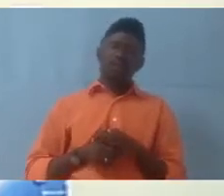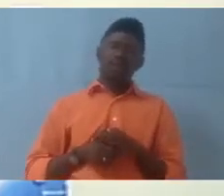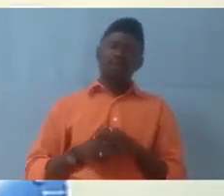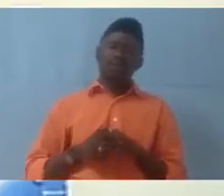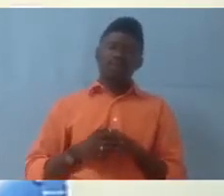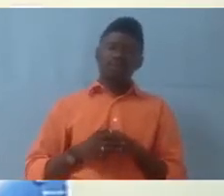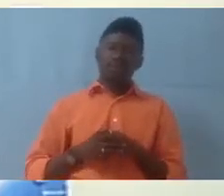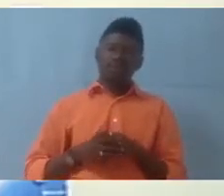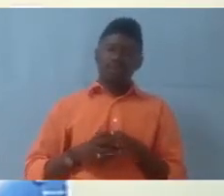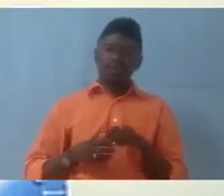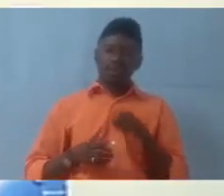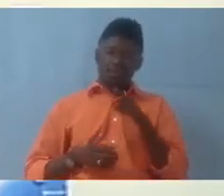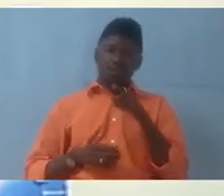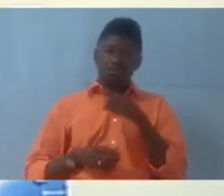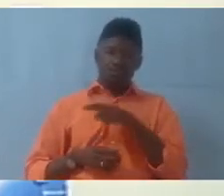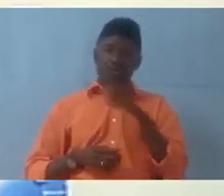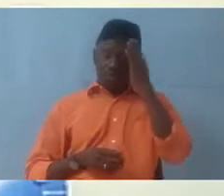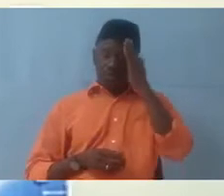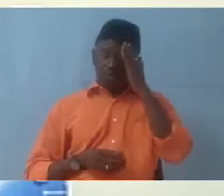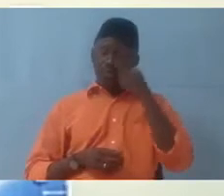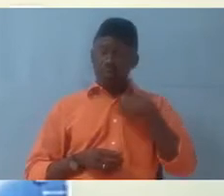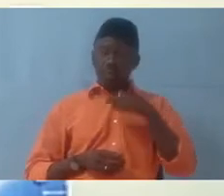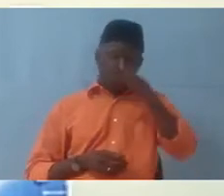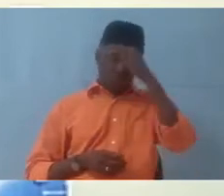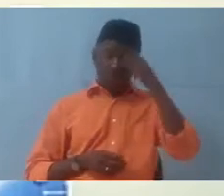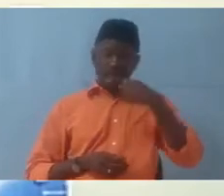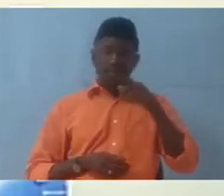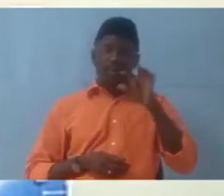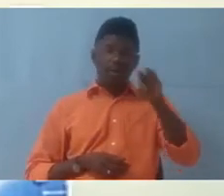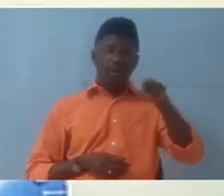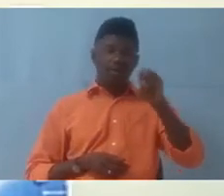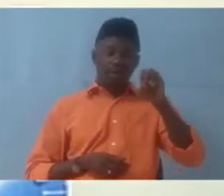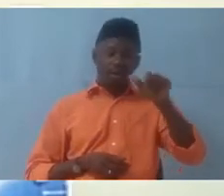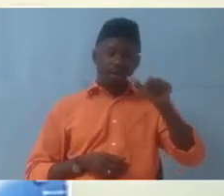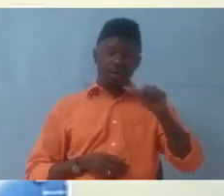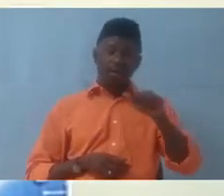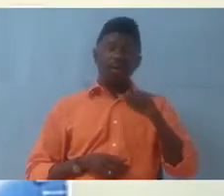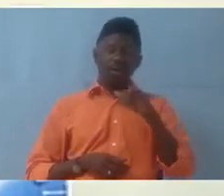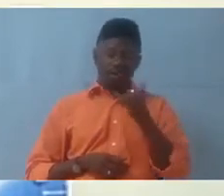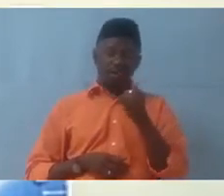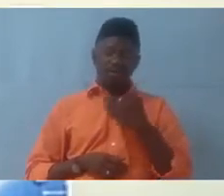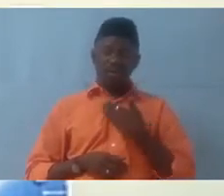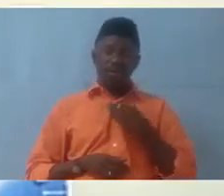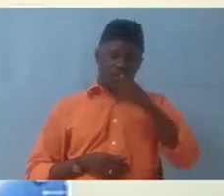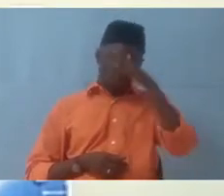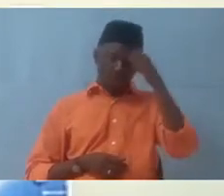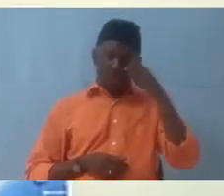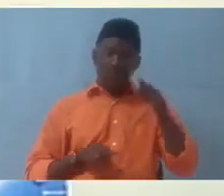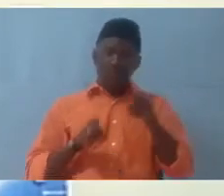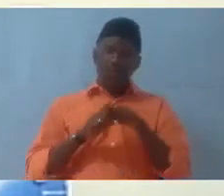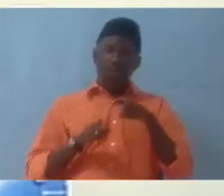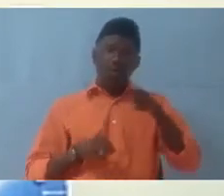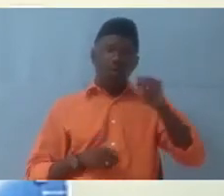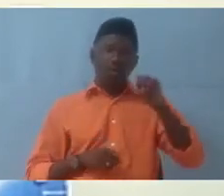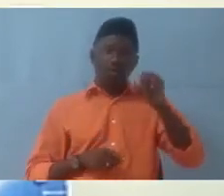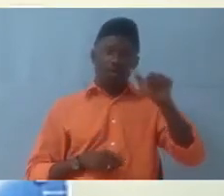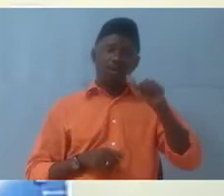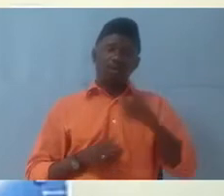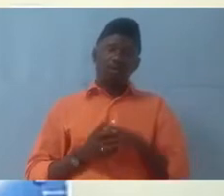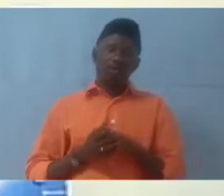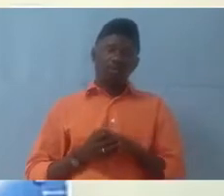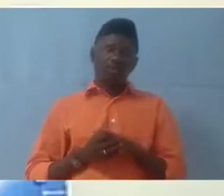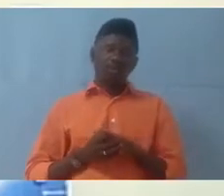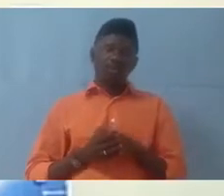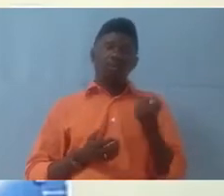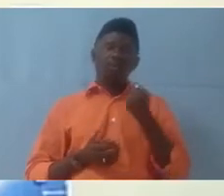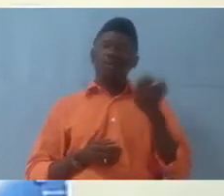nak xamone ma ngi liggey NIA way nak xamal ne ma ngi liggey NIA. Because I had met him at the University of the Gambia, he was studying law at